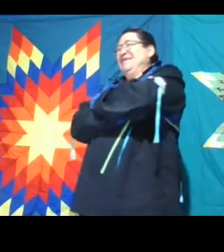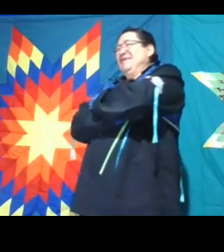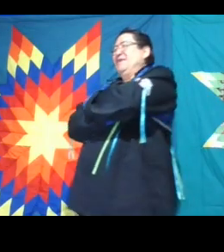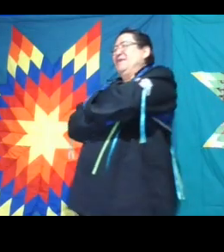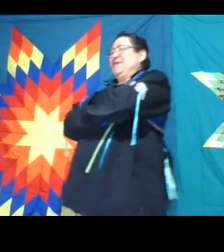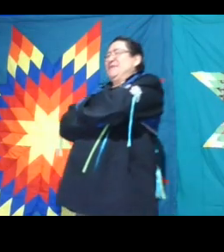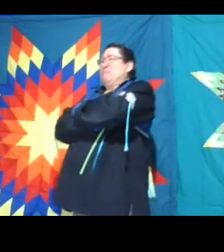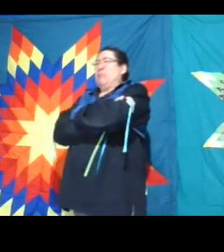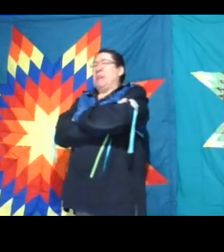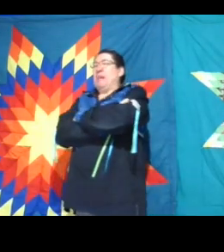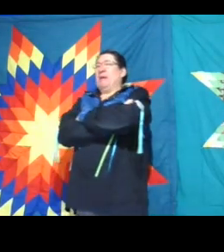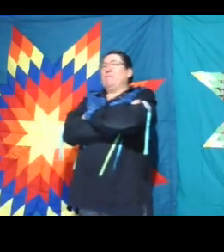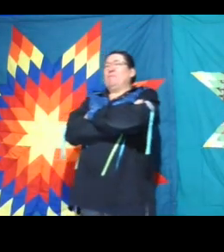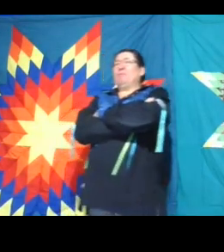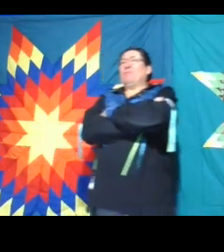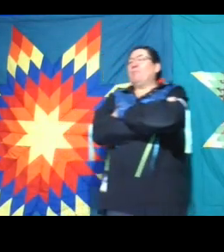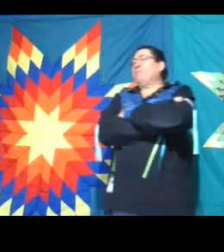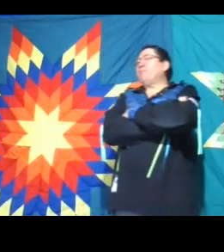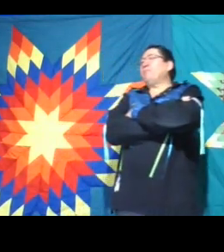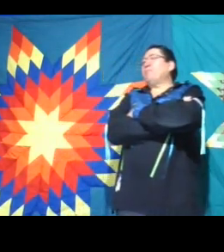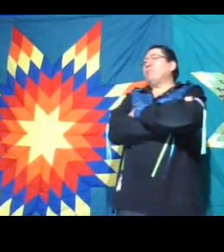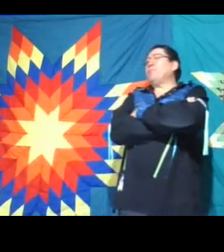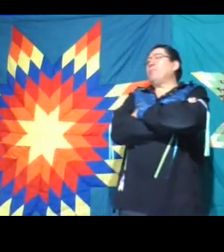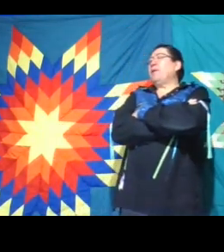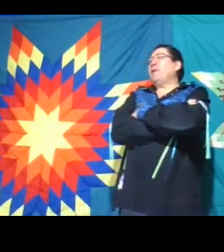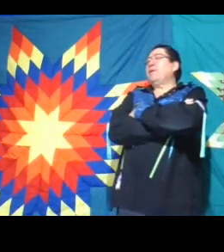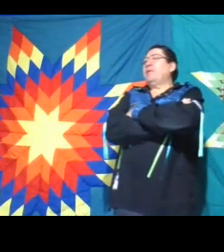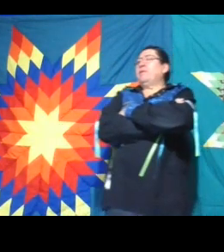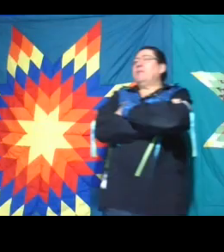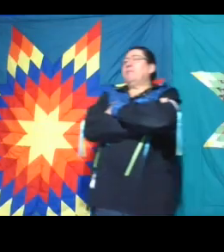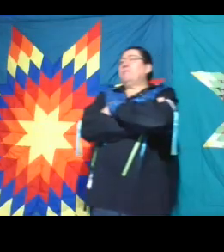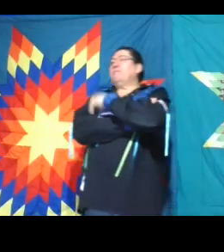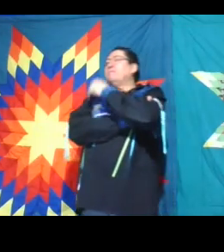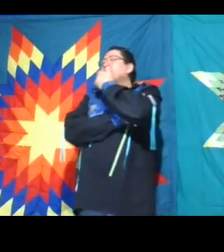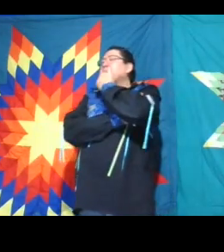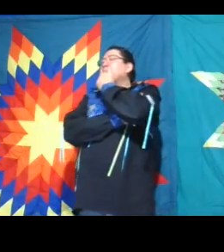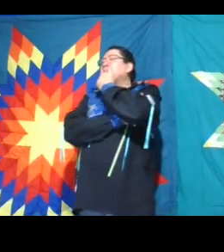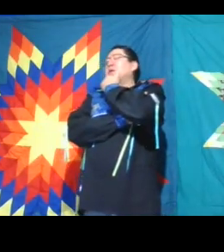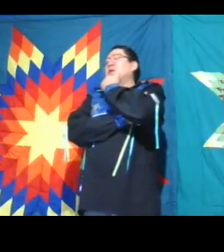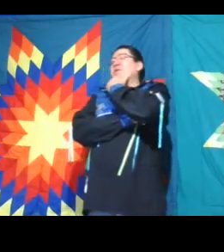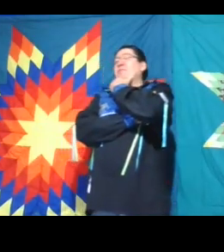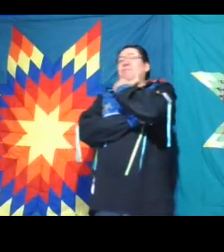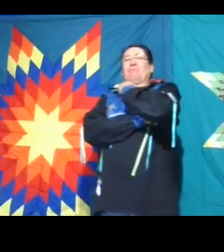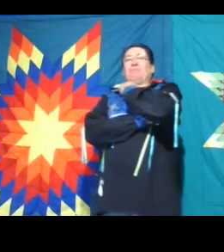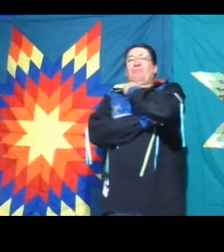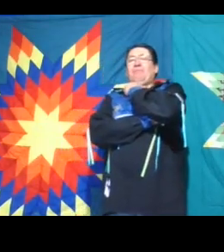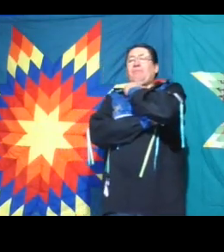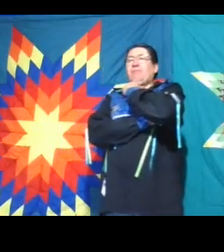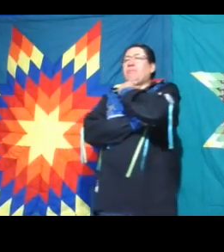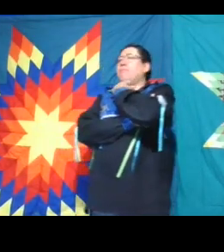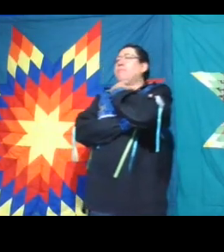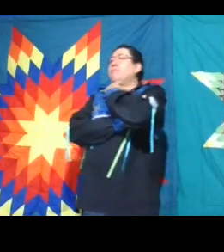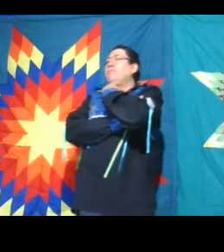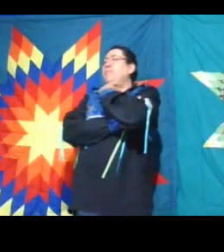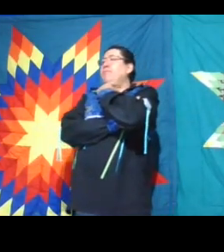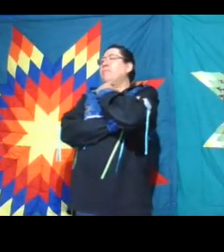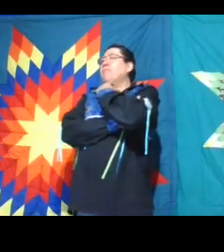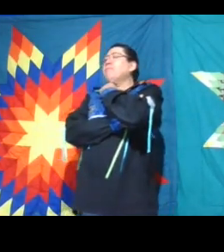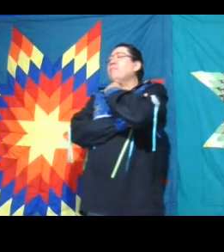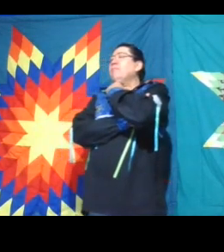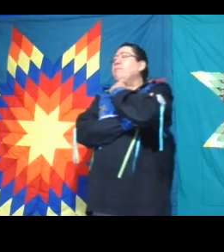now. There's still time to put your questions in the chat, but Laurel's going to take us through what we've got so far. Sure. All right, thanks so